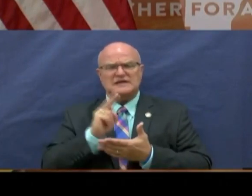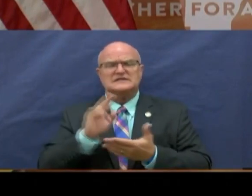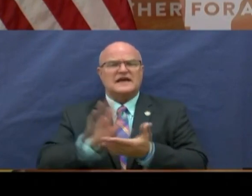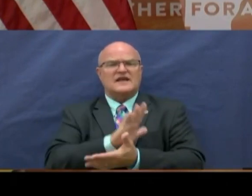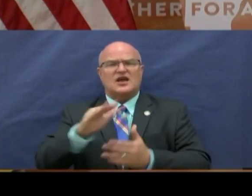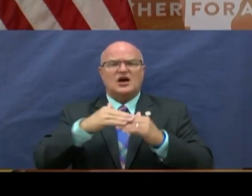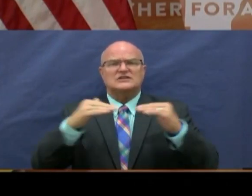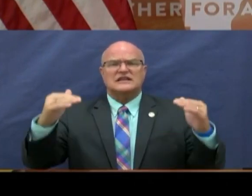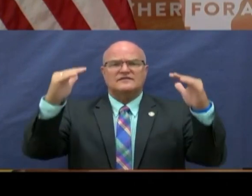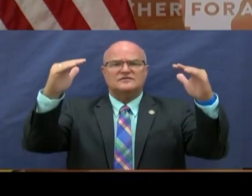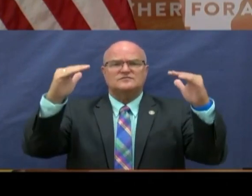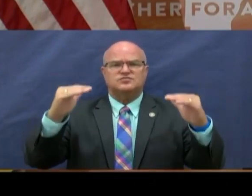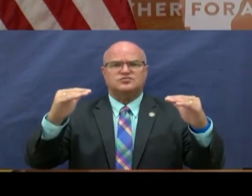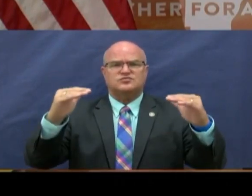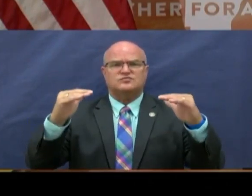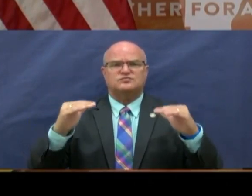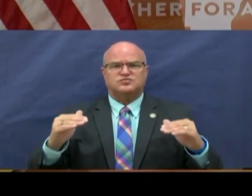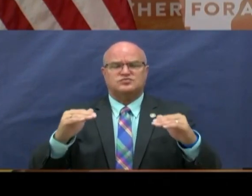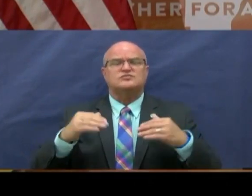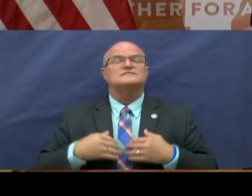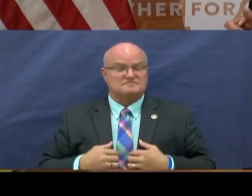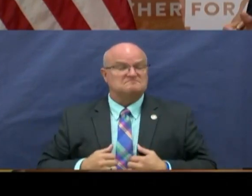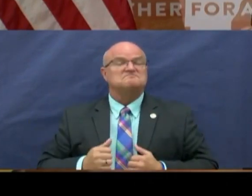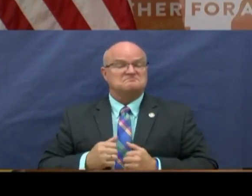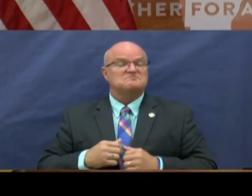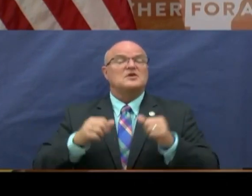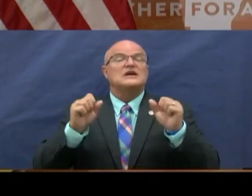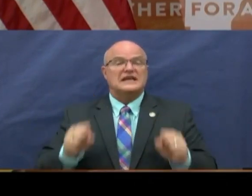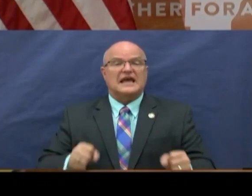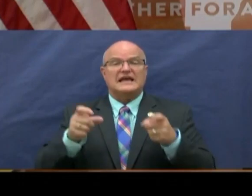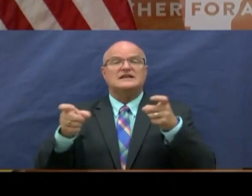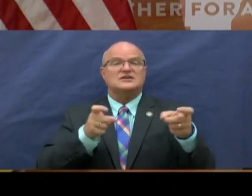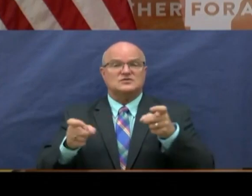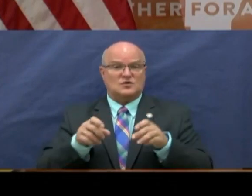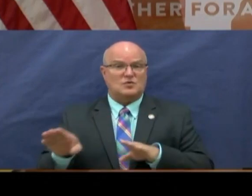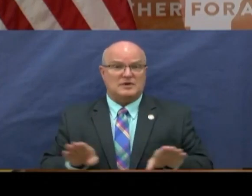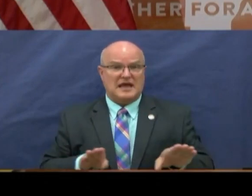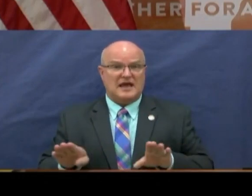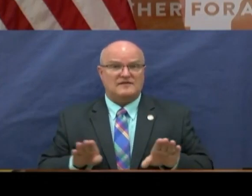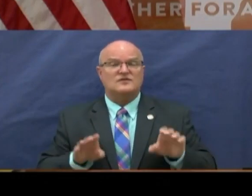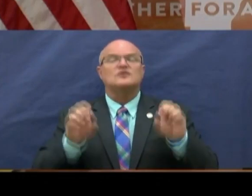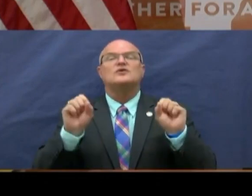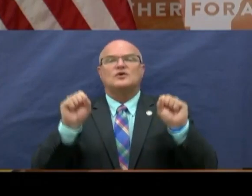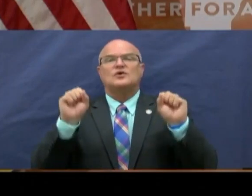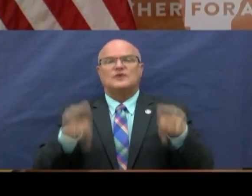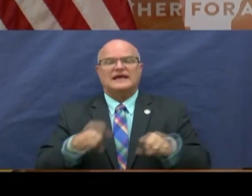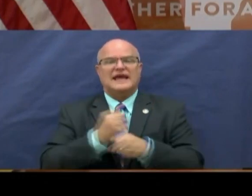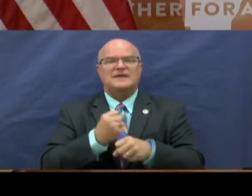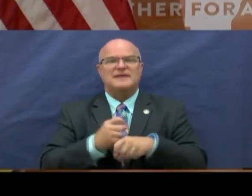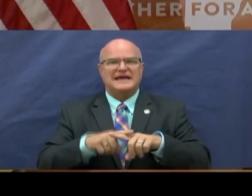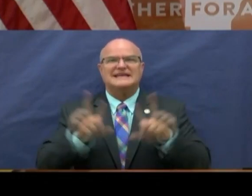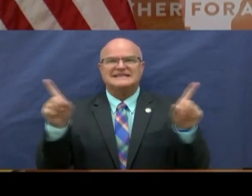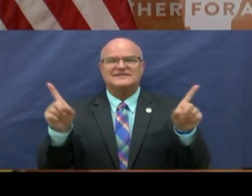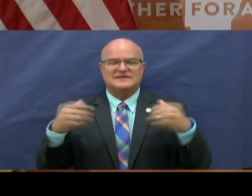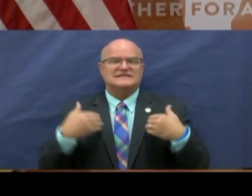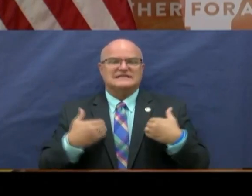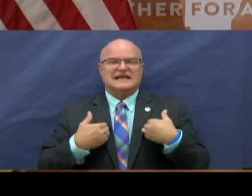college level, indicates that we can control behavior, we can make a difference and